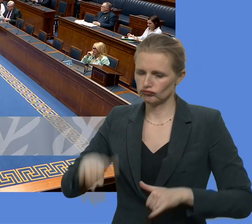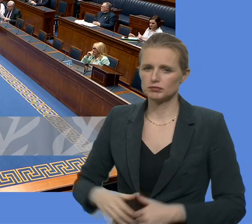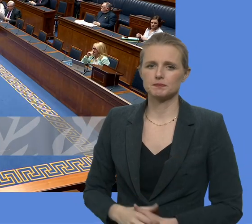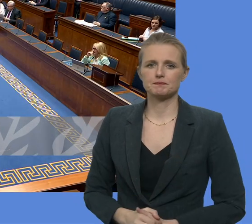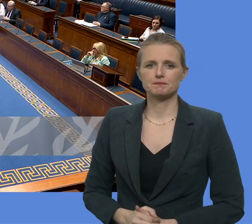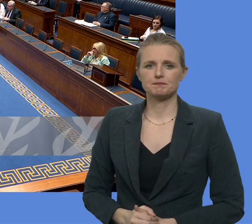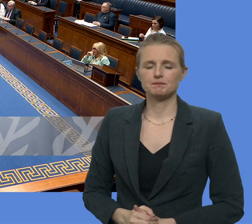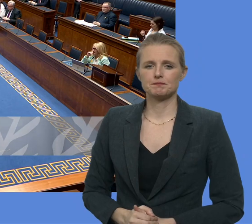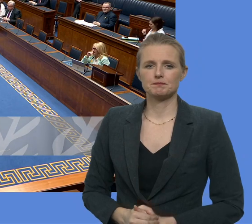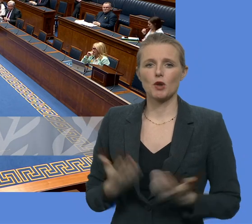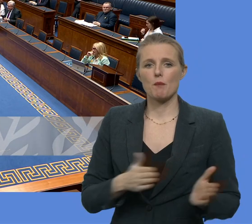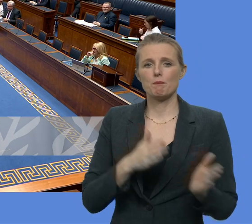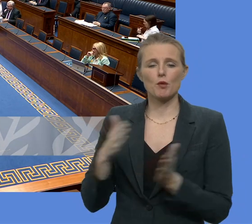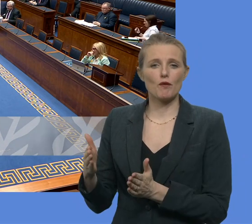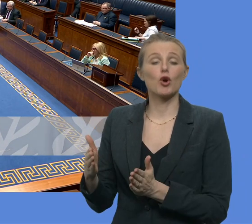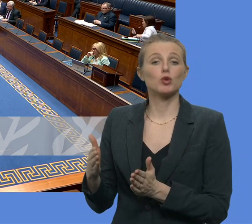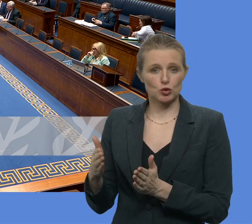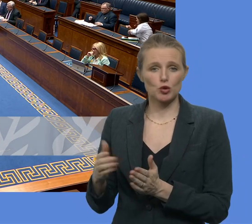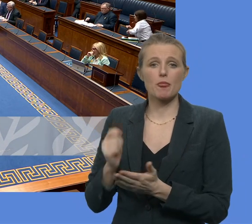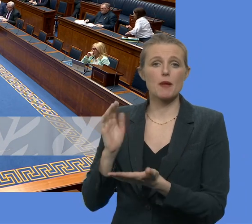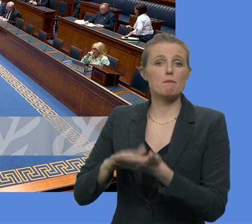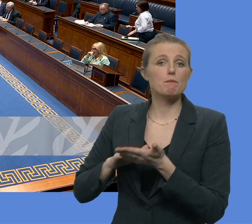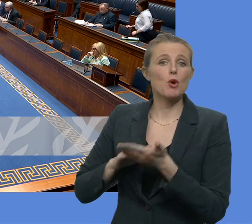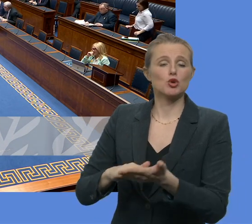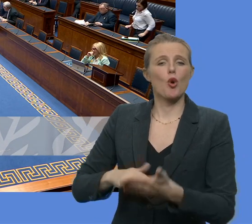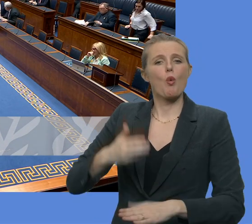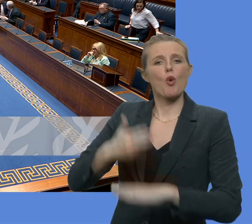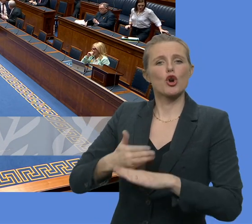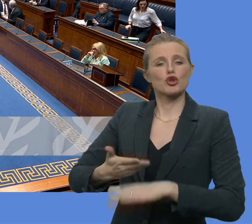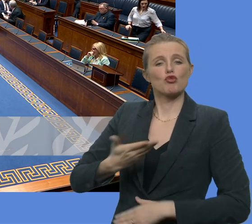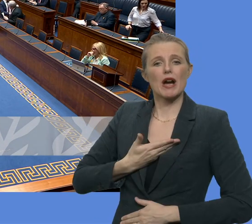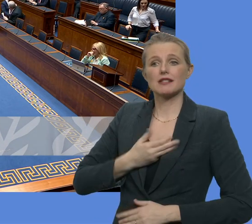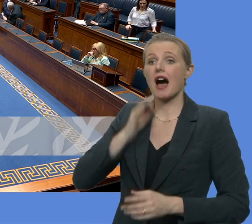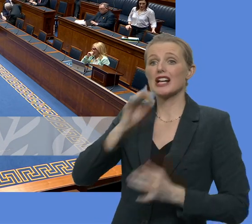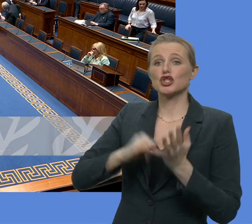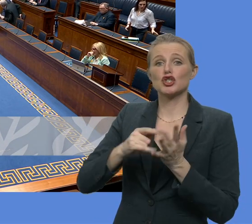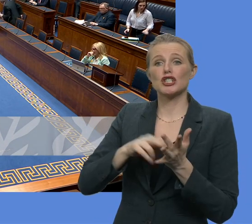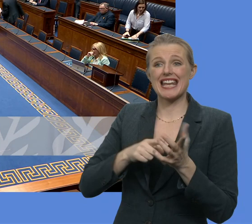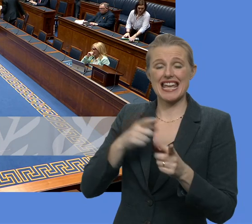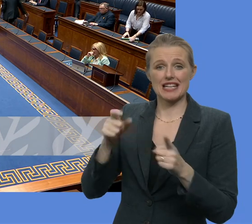We now move on to the motion on workers' rights, and I call Sinead McLaughlin.